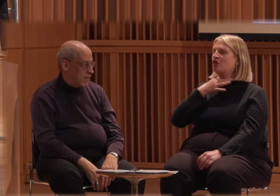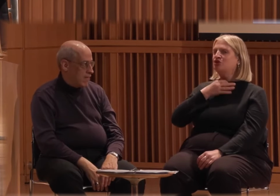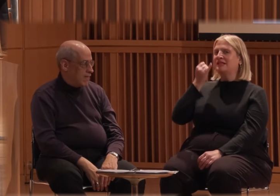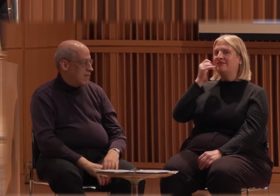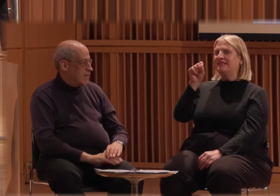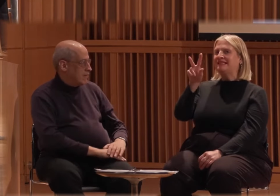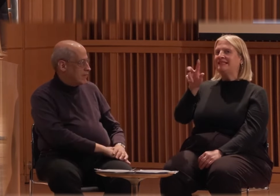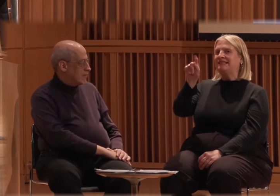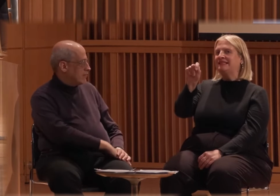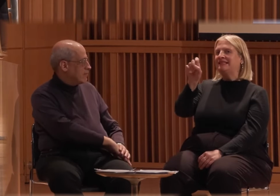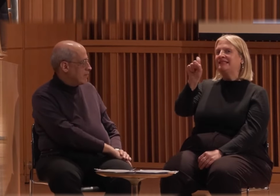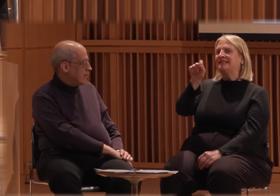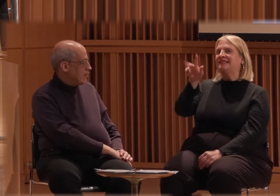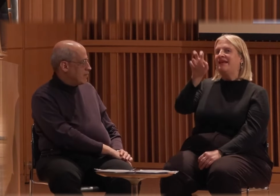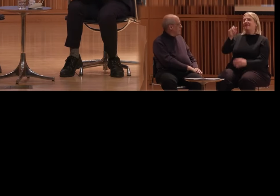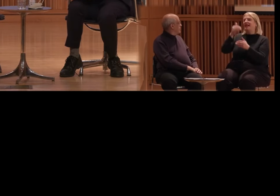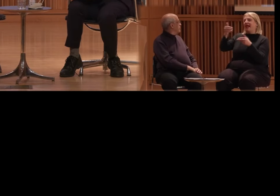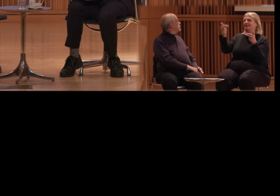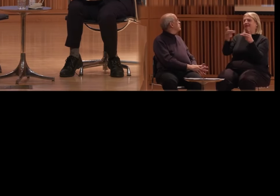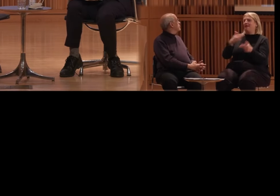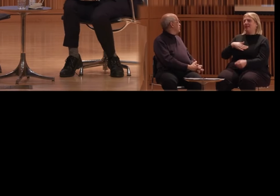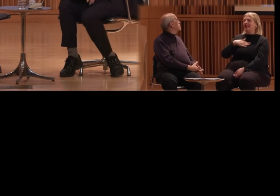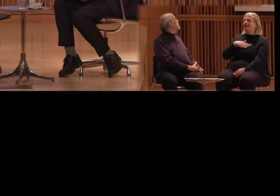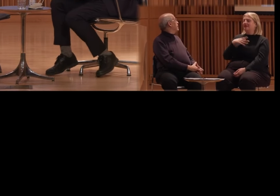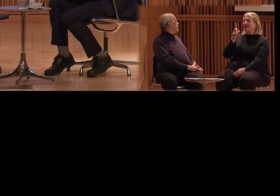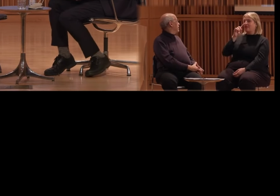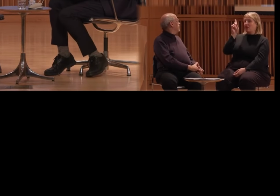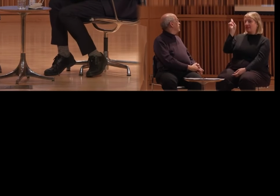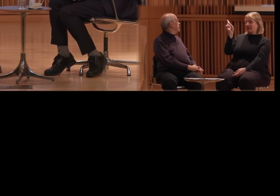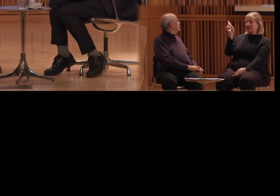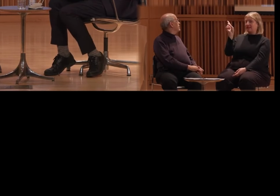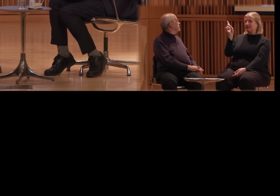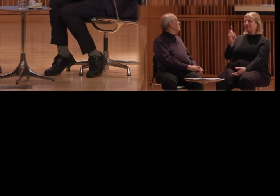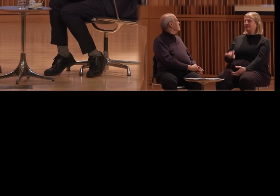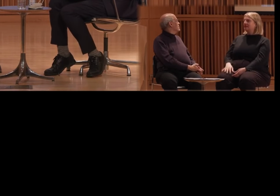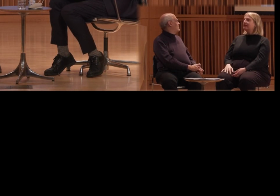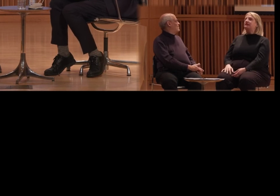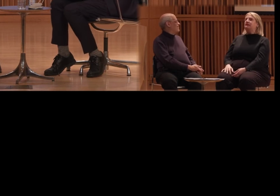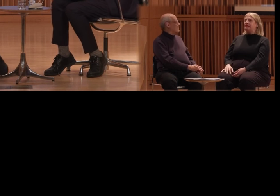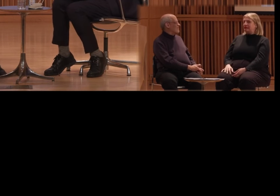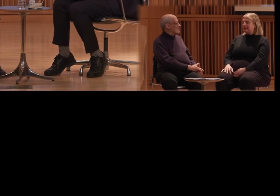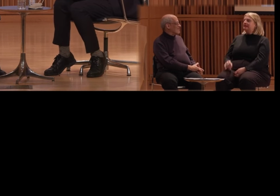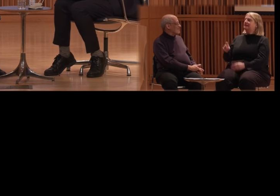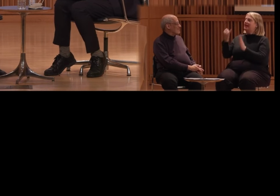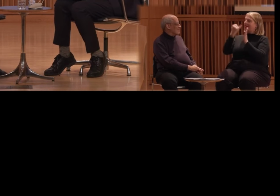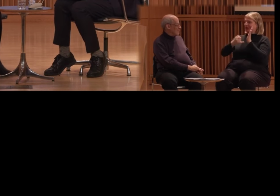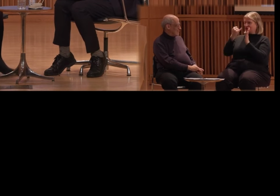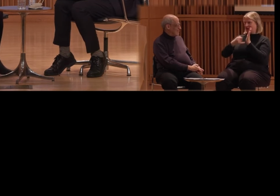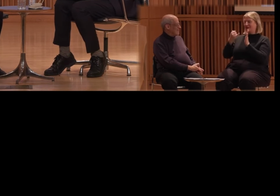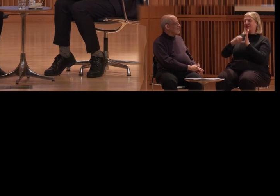next slide. I just thought that this was a little illustration